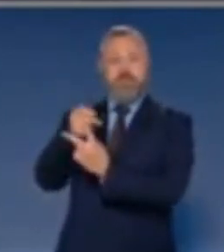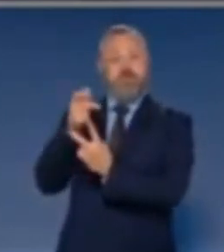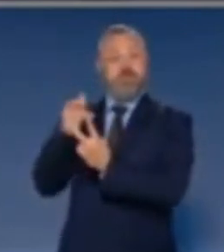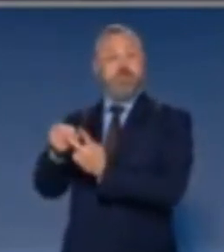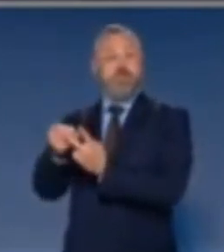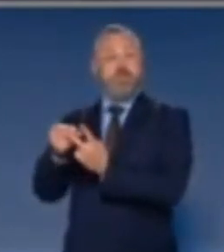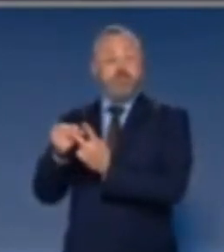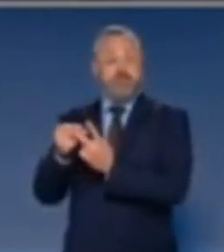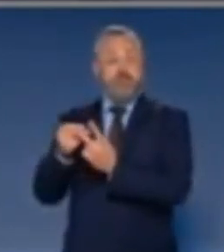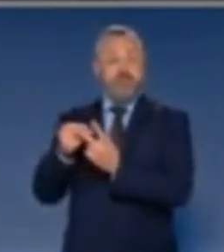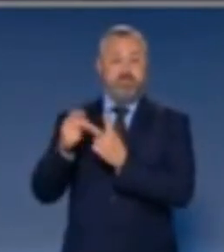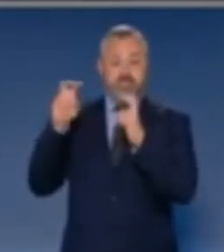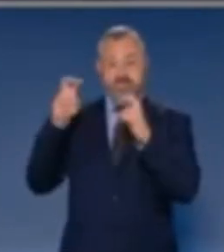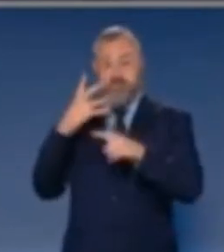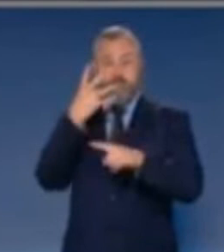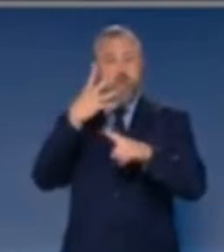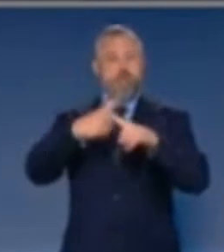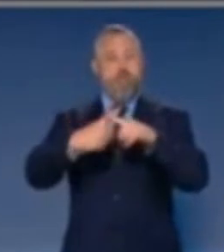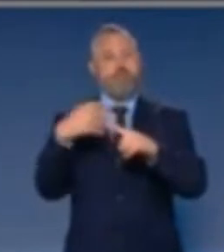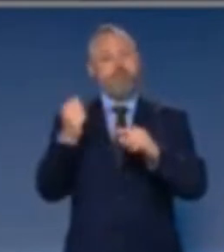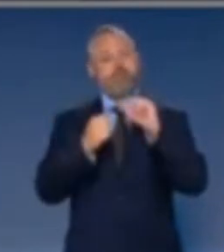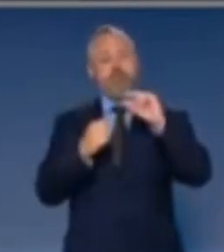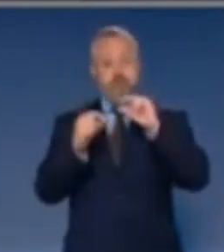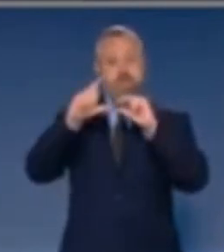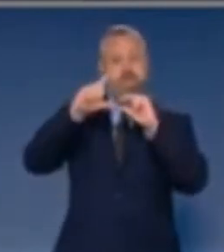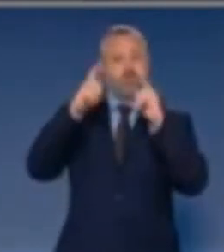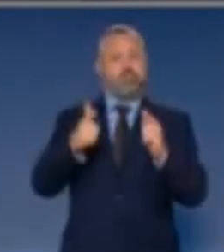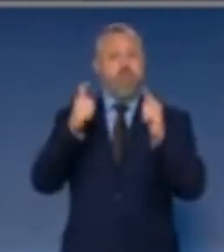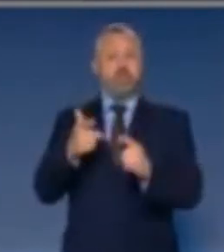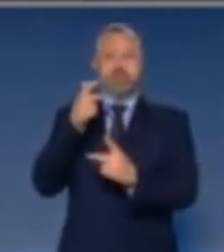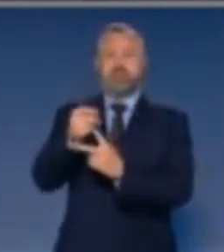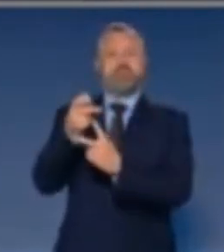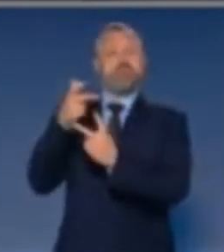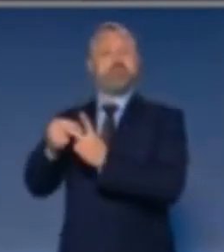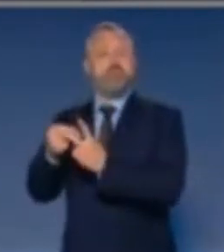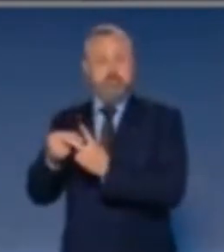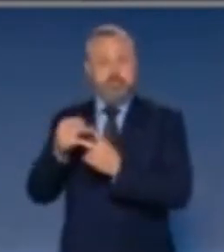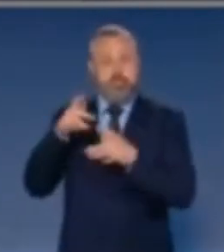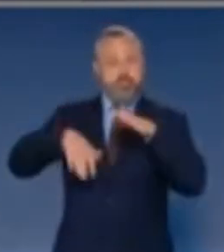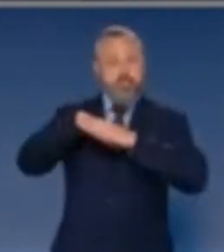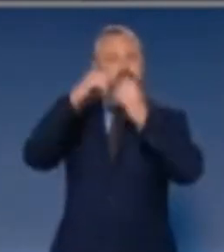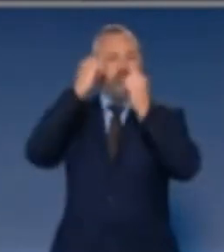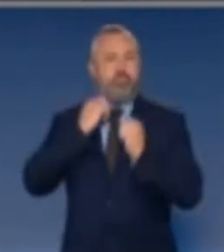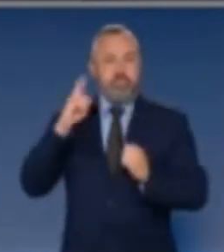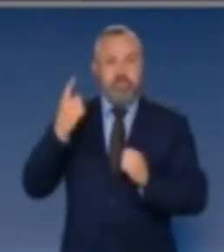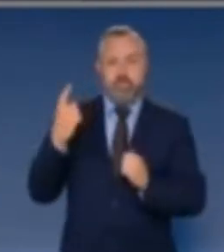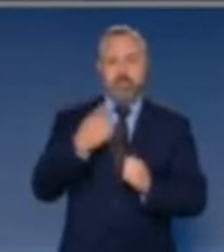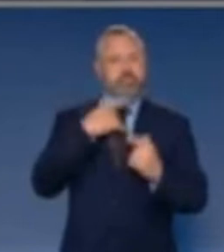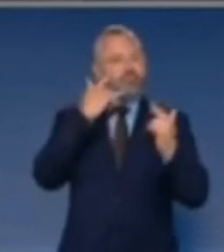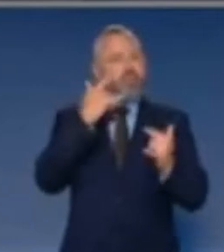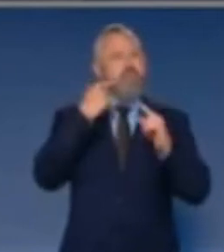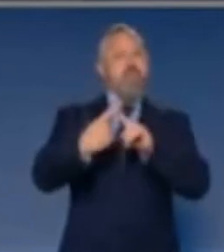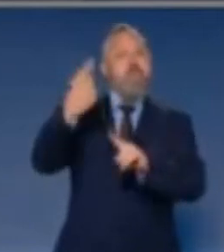vaccine, but this is still to be verified. During clinical trials, similar high doses or higher doses of the